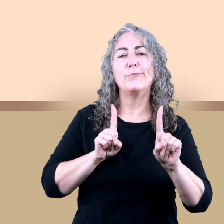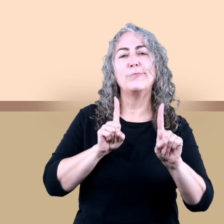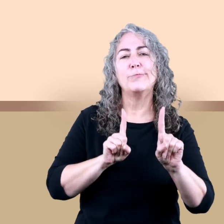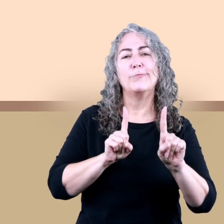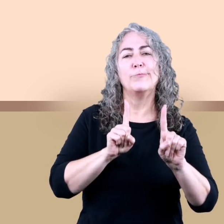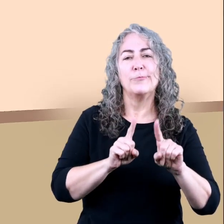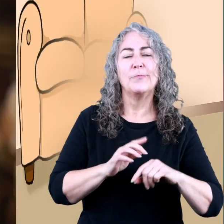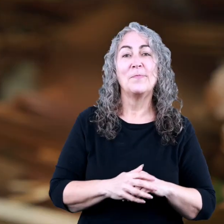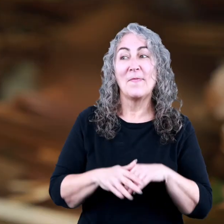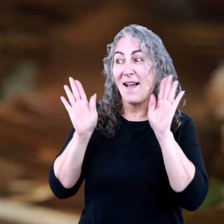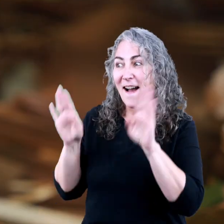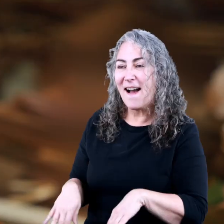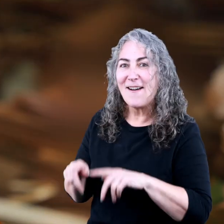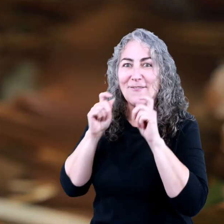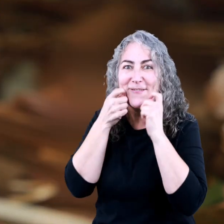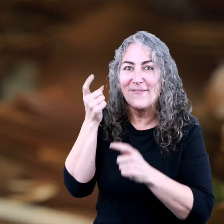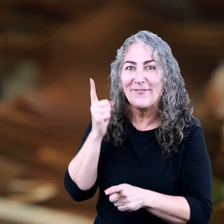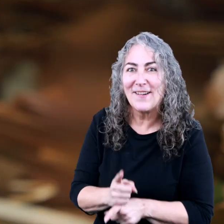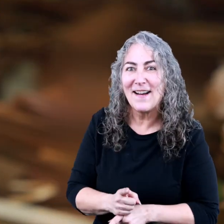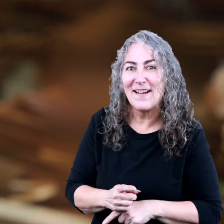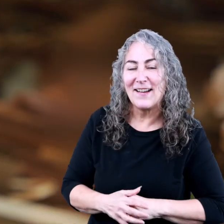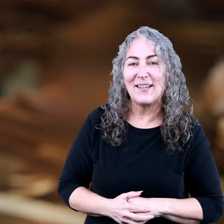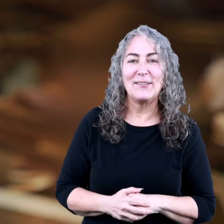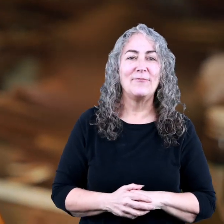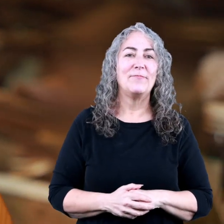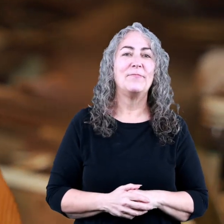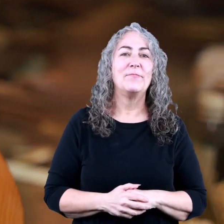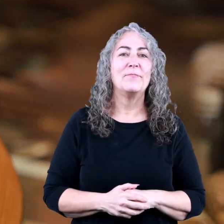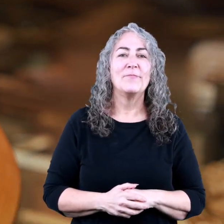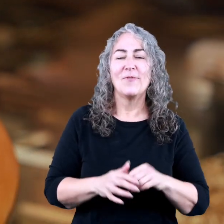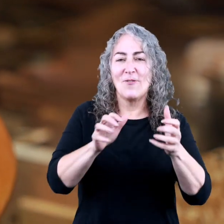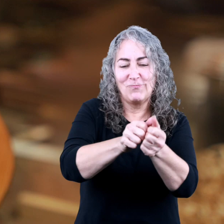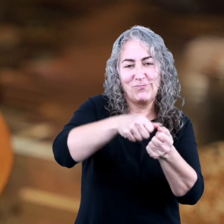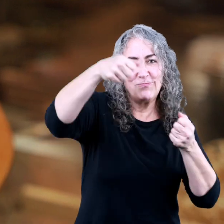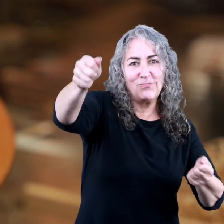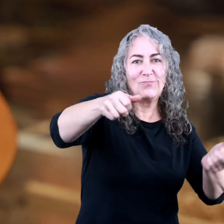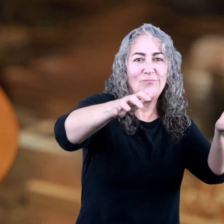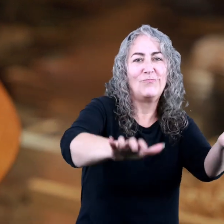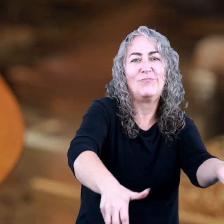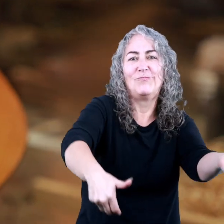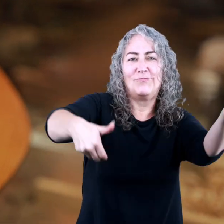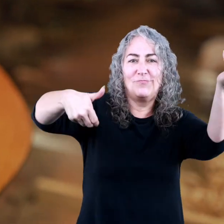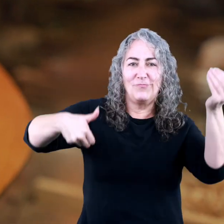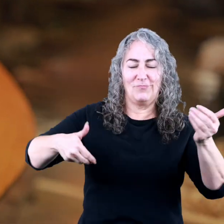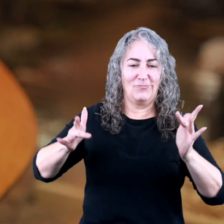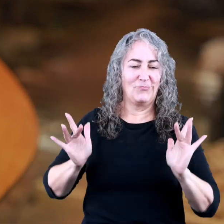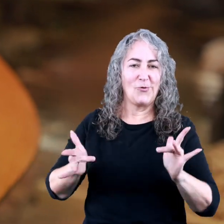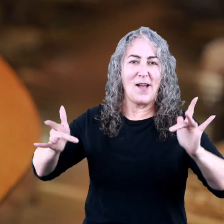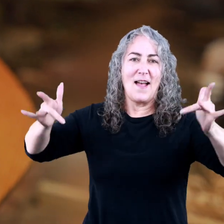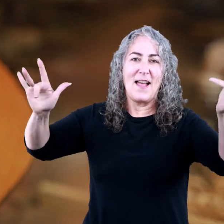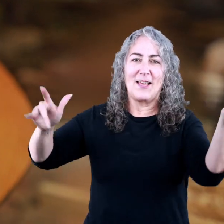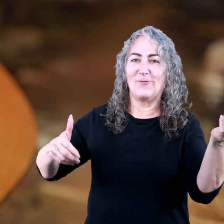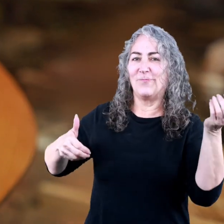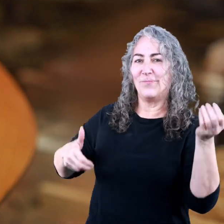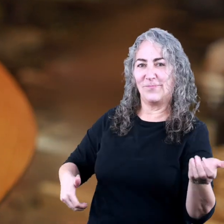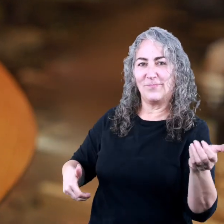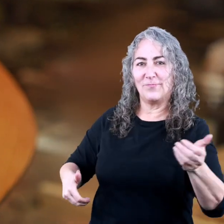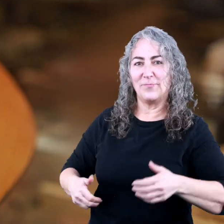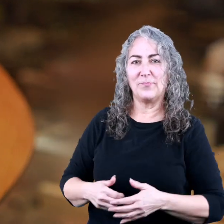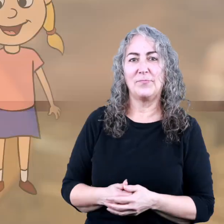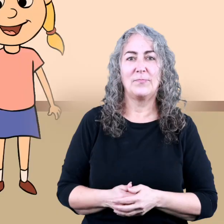slowly. "Isn't it awesome?" Bradley cried, pulling out a beautiful, brightly polished